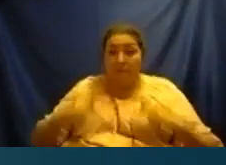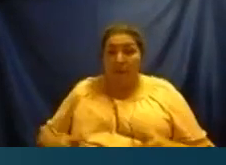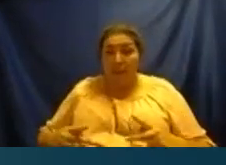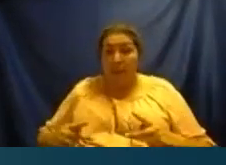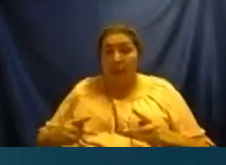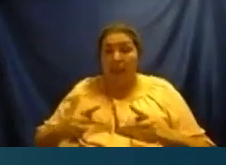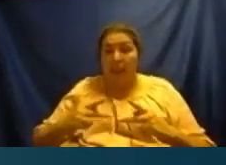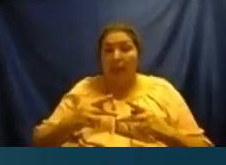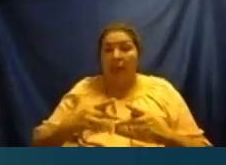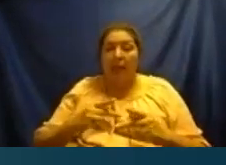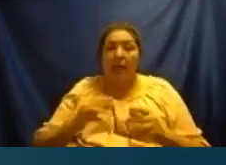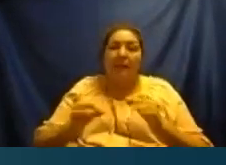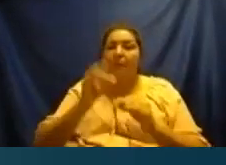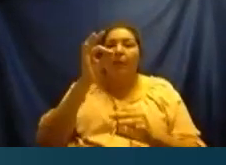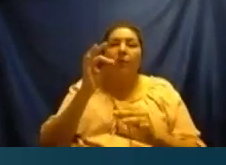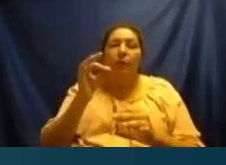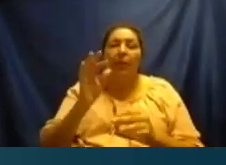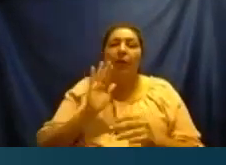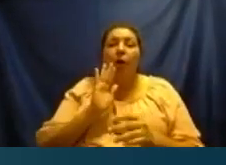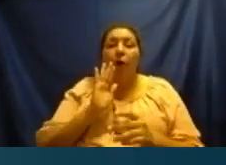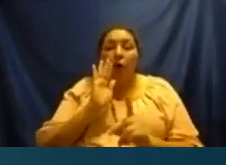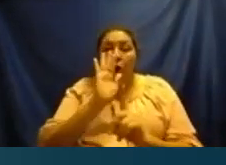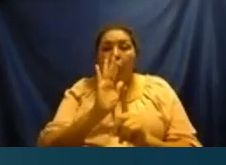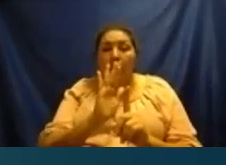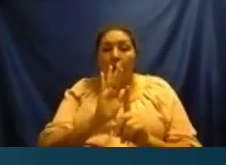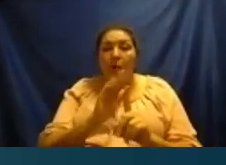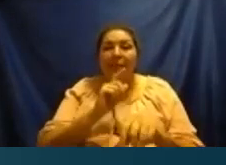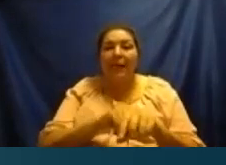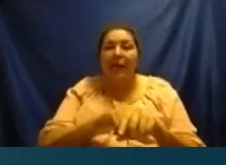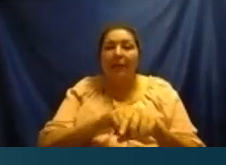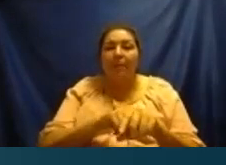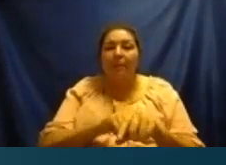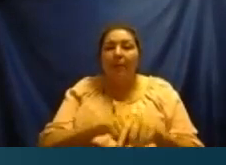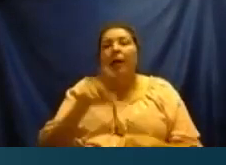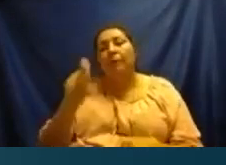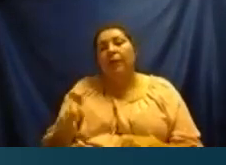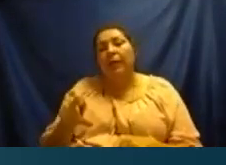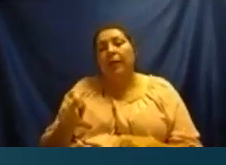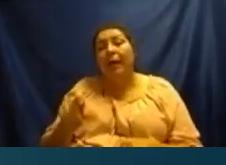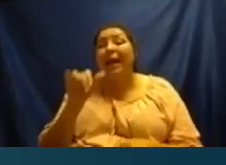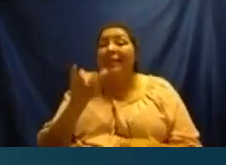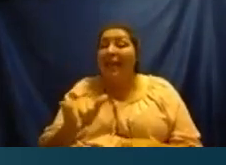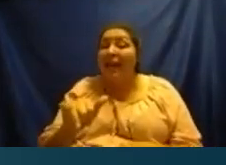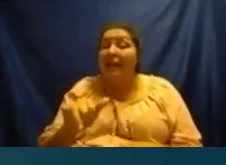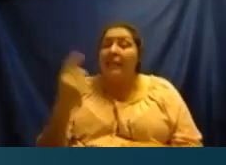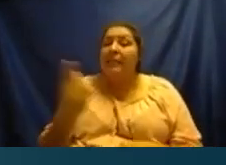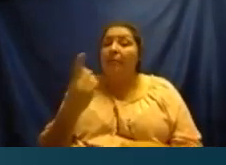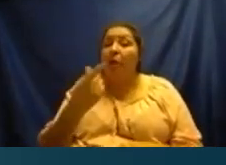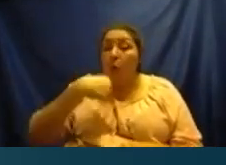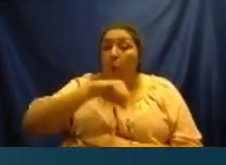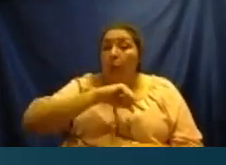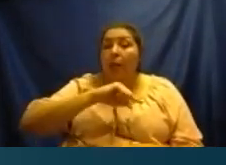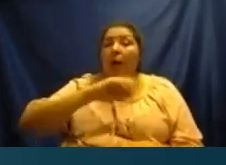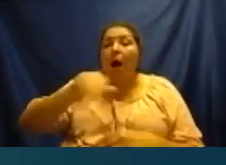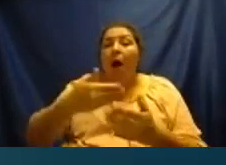morally in her time of need. And that is something that we all can do. Over the next